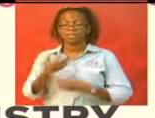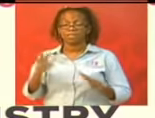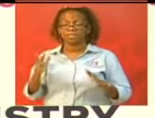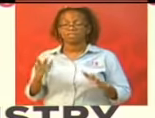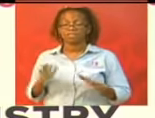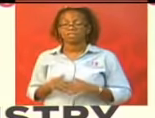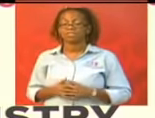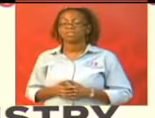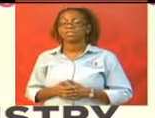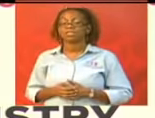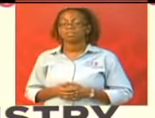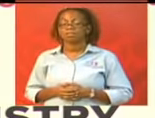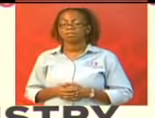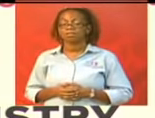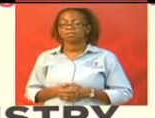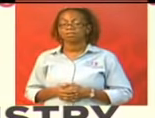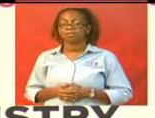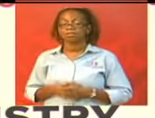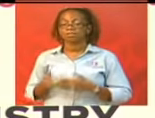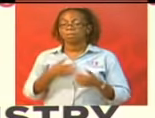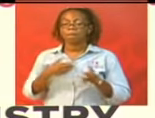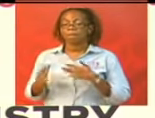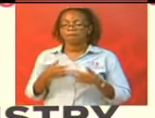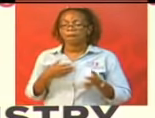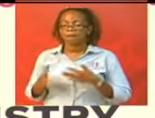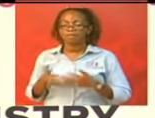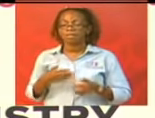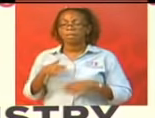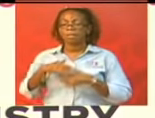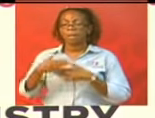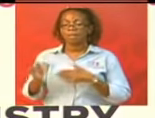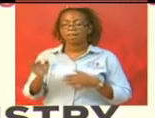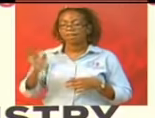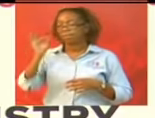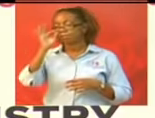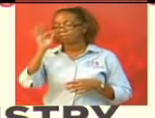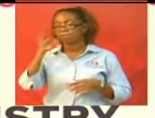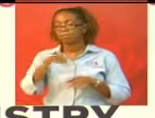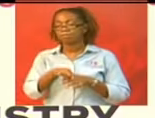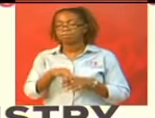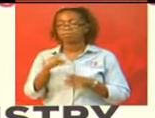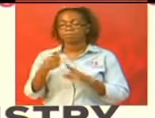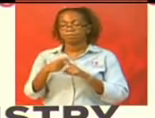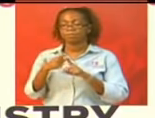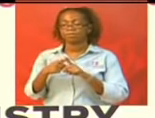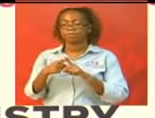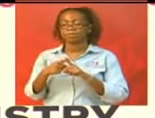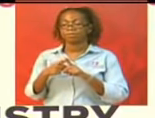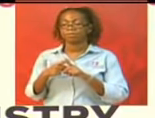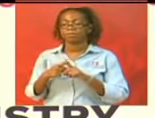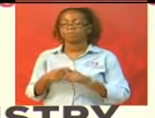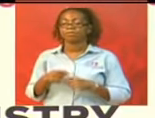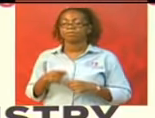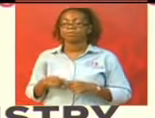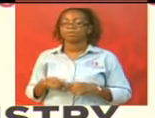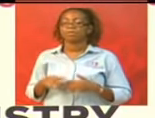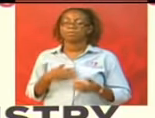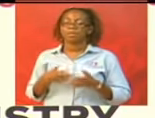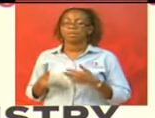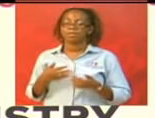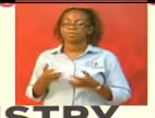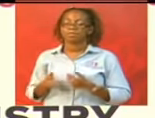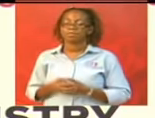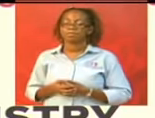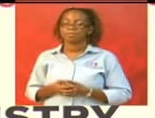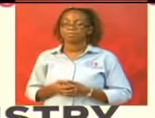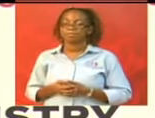negative swab on exit to begin with. So what has been happening is a lot of people from private sector as well doing testing in the private